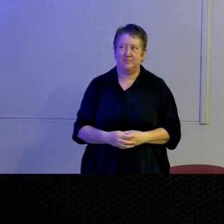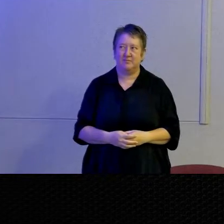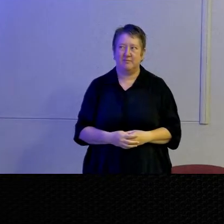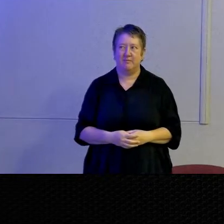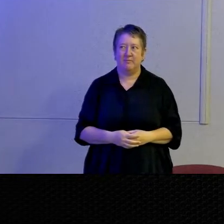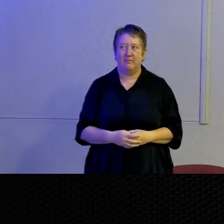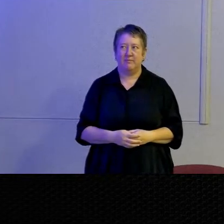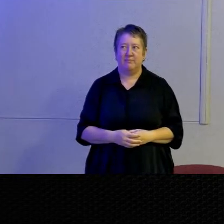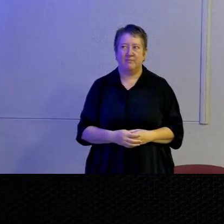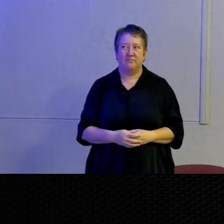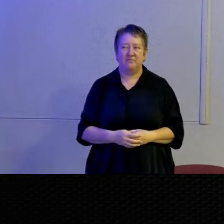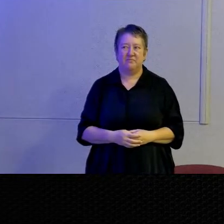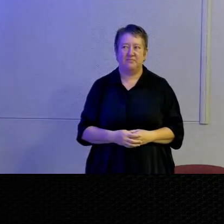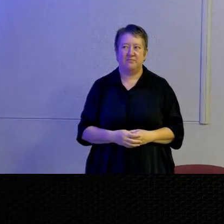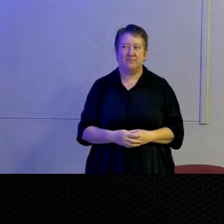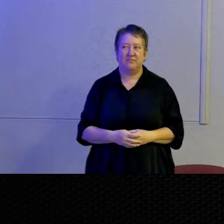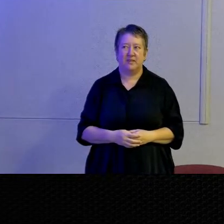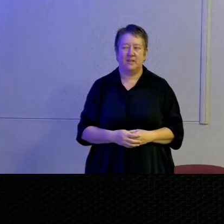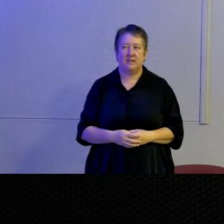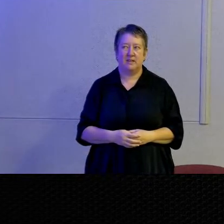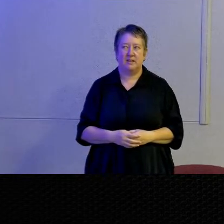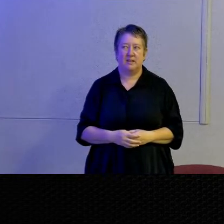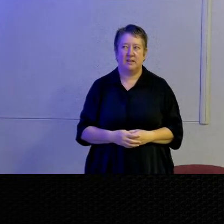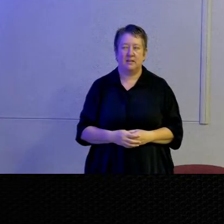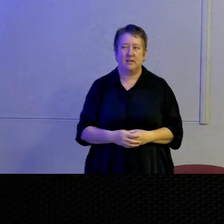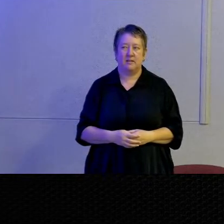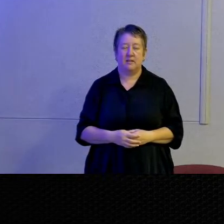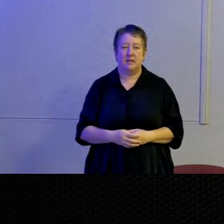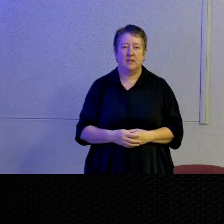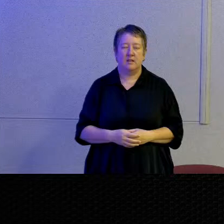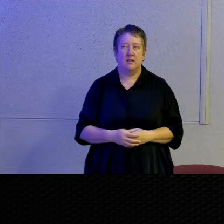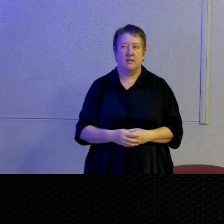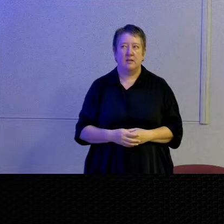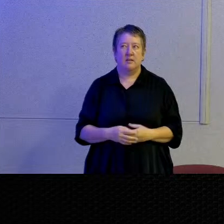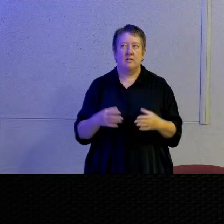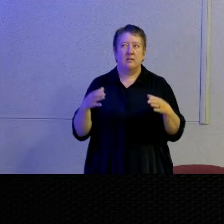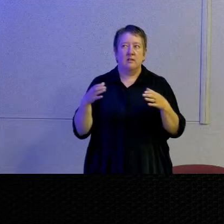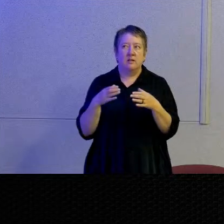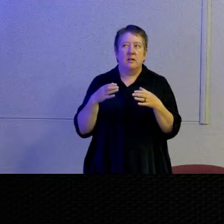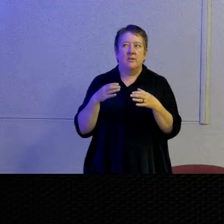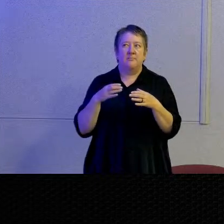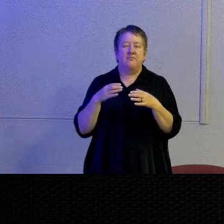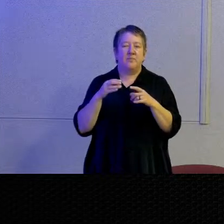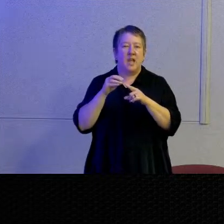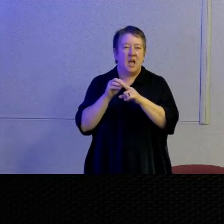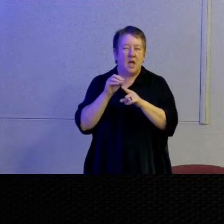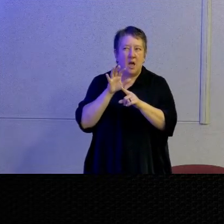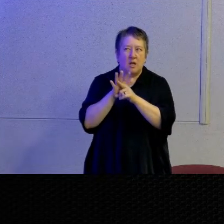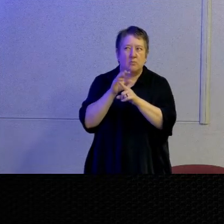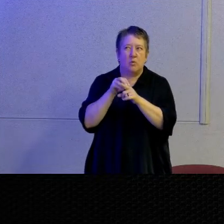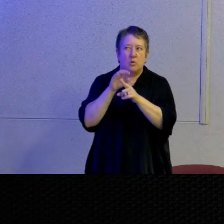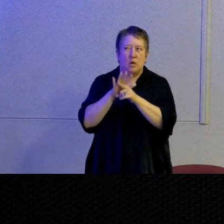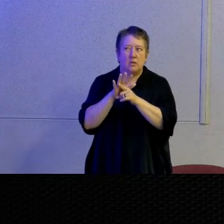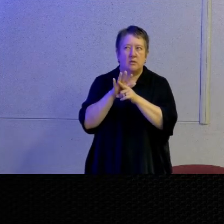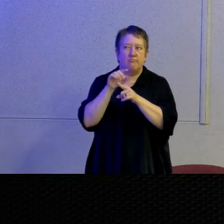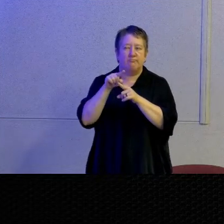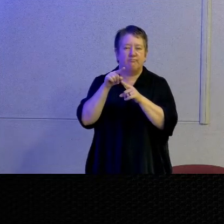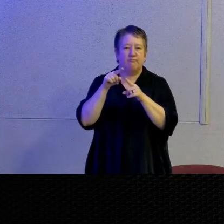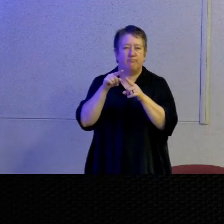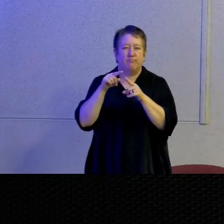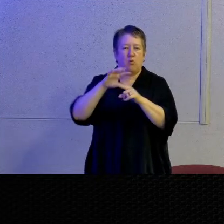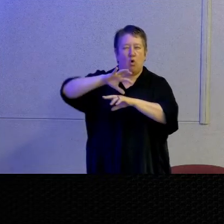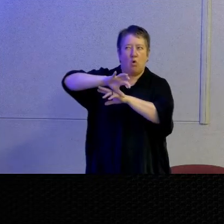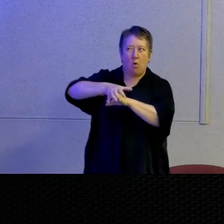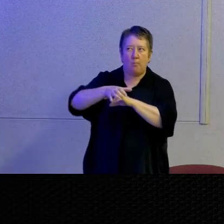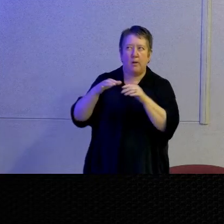Just a brief, so at CERN, exploitation of our complex, our accelerator complex. In the medium